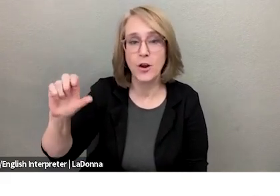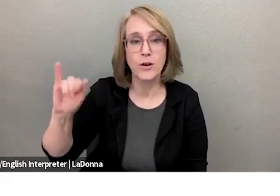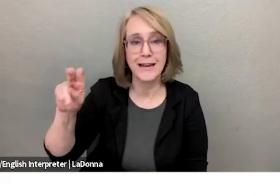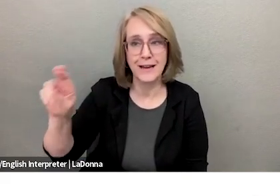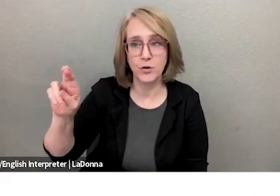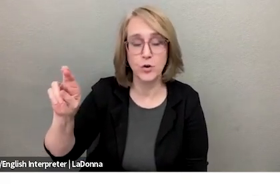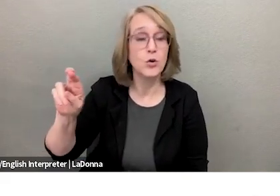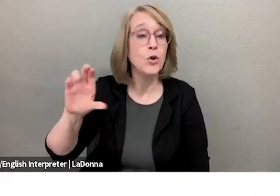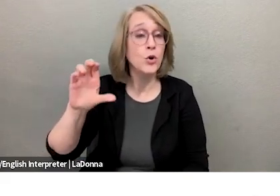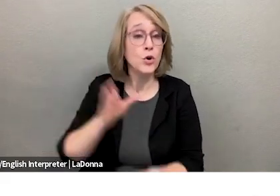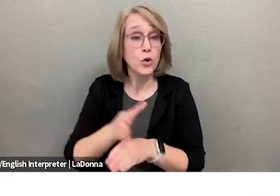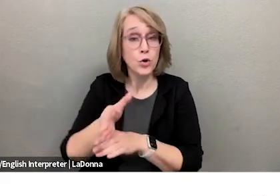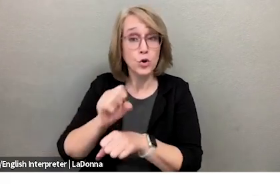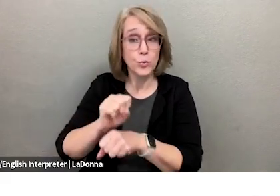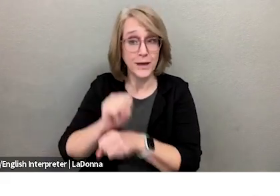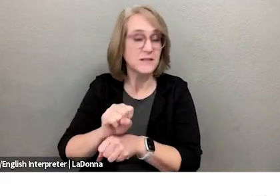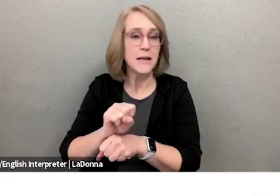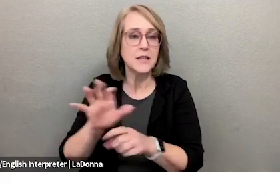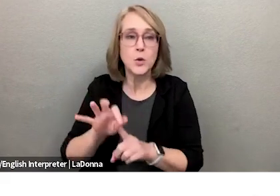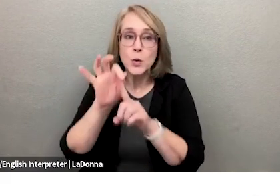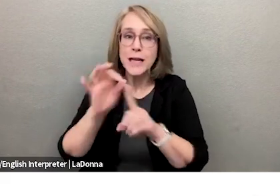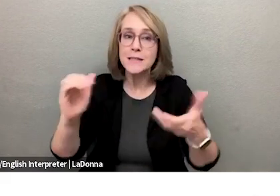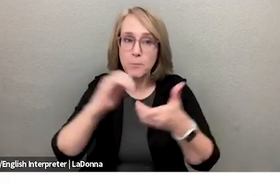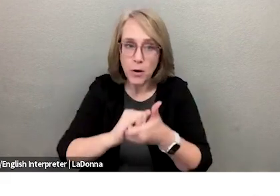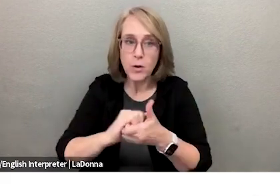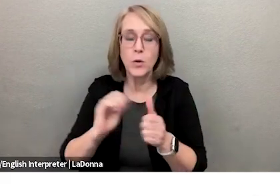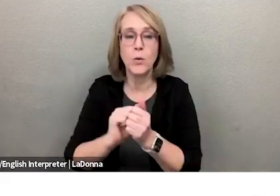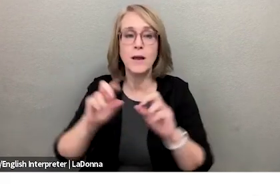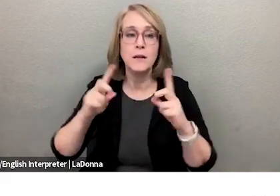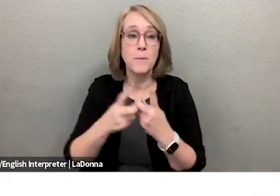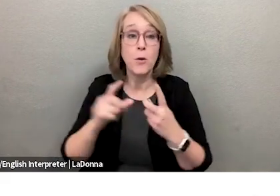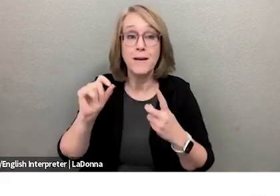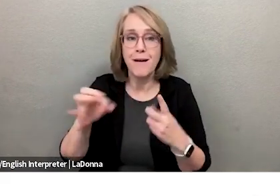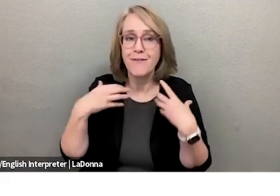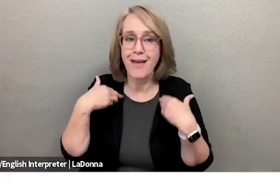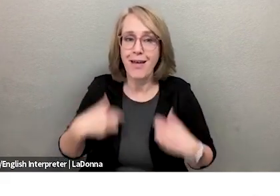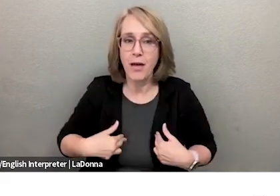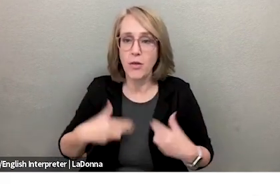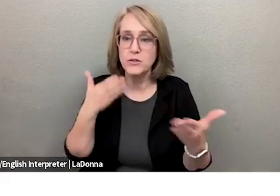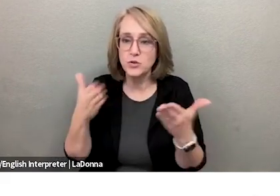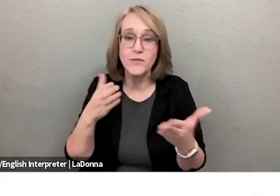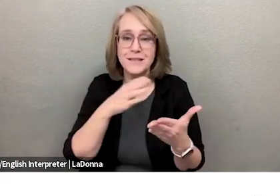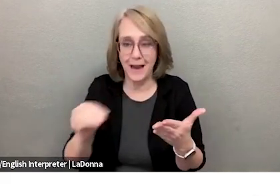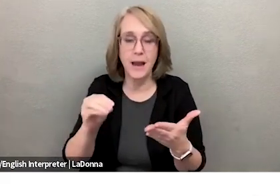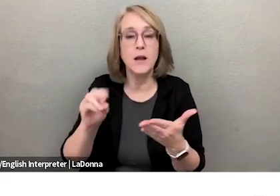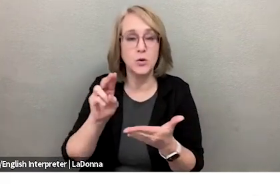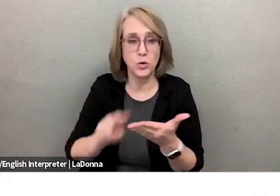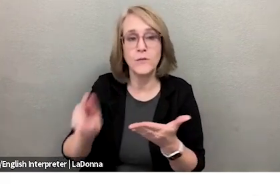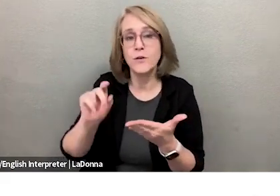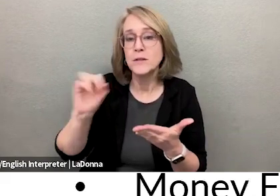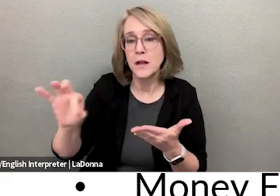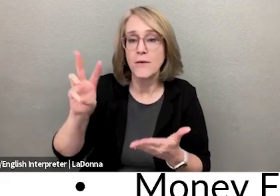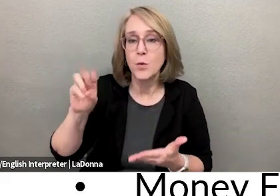And this unique partnership is with the Department of Health Services and the University of Wisconsin-Green Bay. Next,